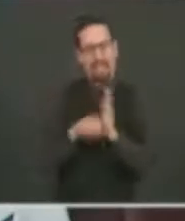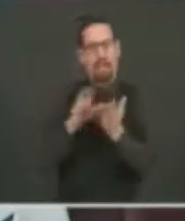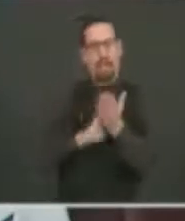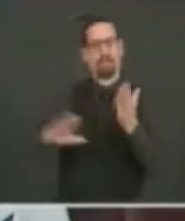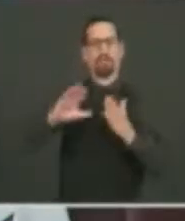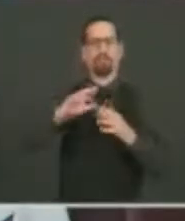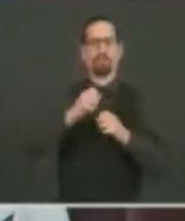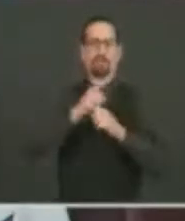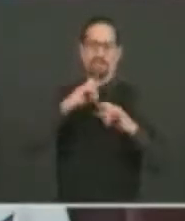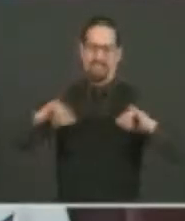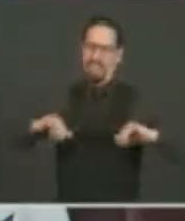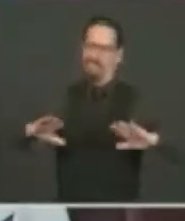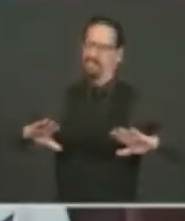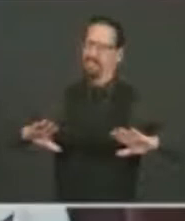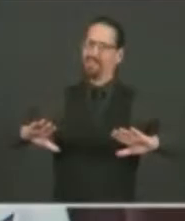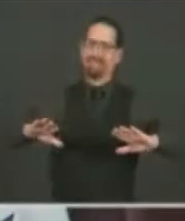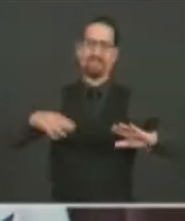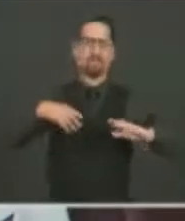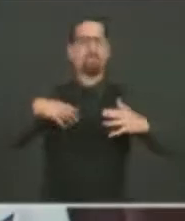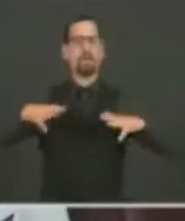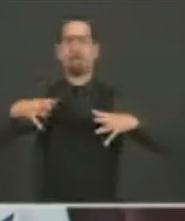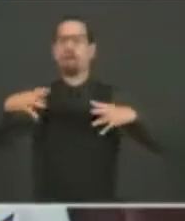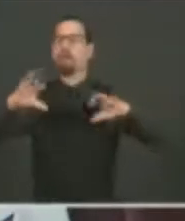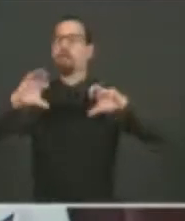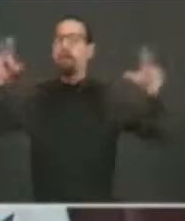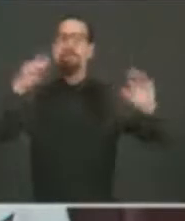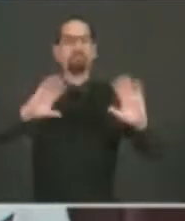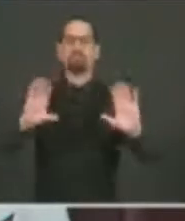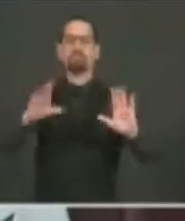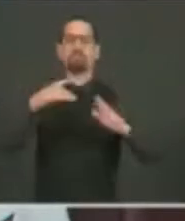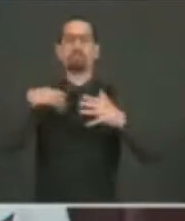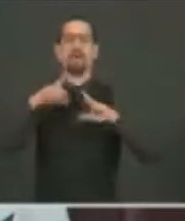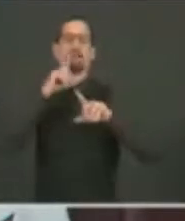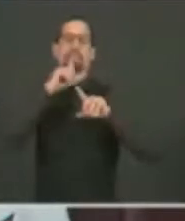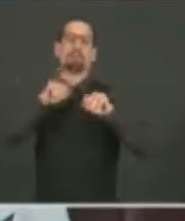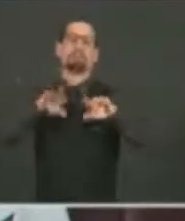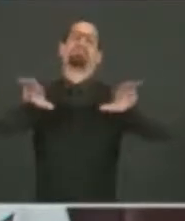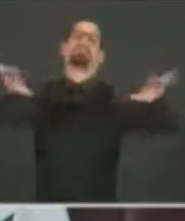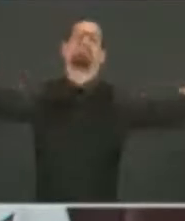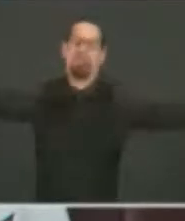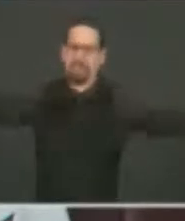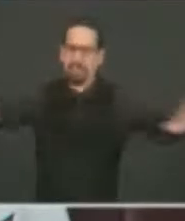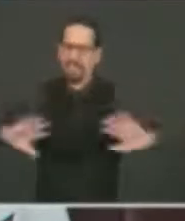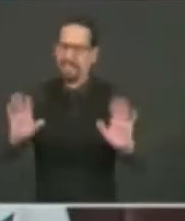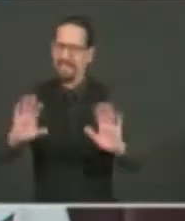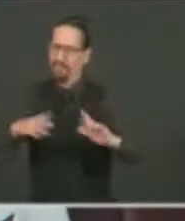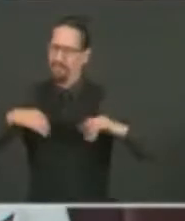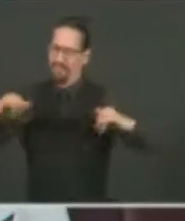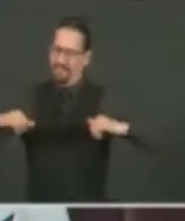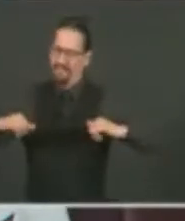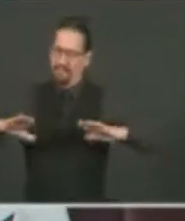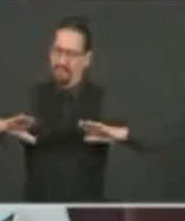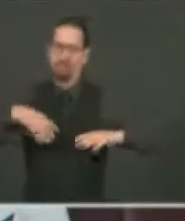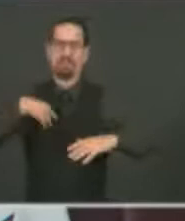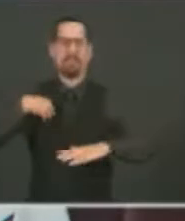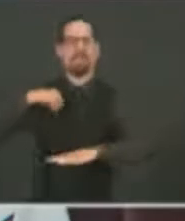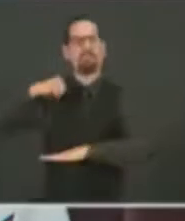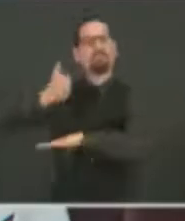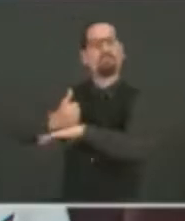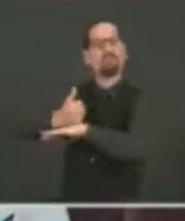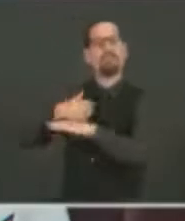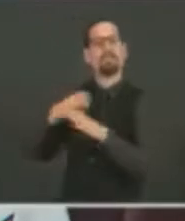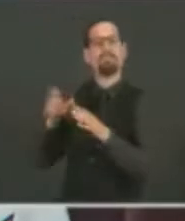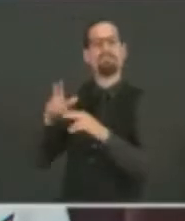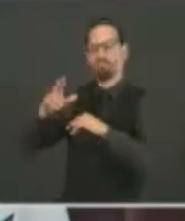We're testing, in the case of PC, everybody. We've set up isolation rooms and quarantining rooms, and our